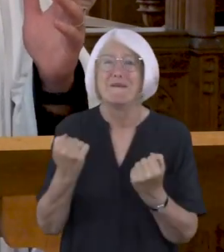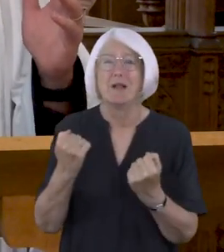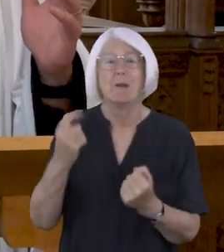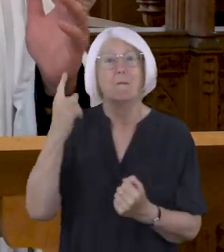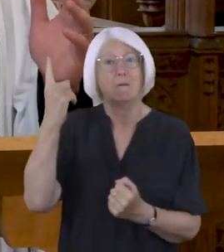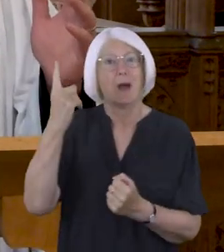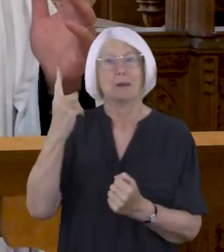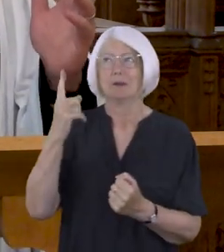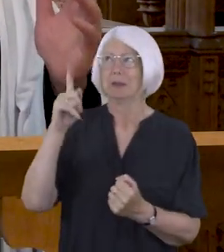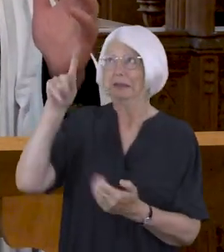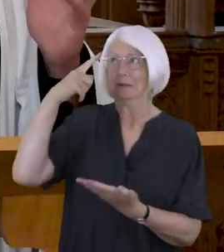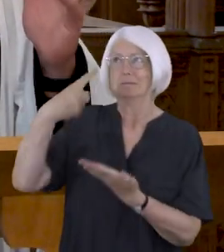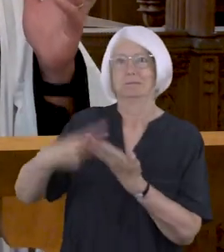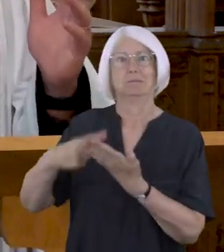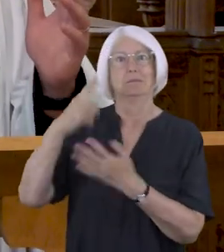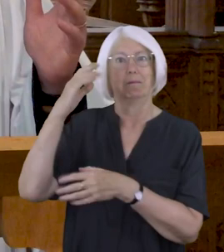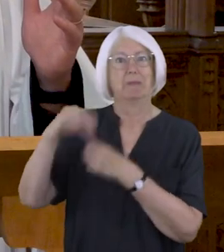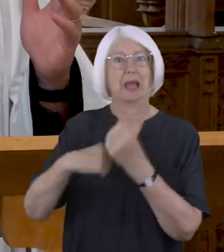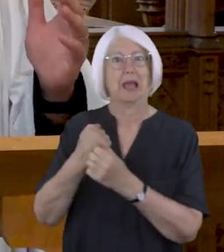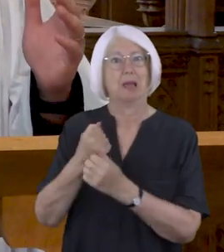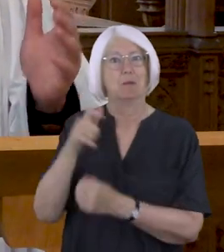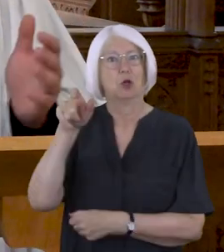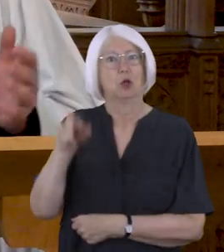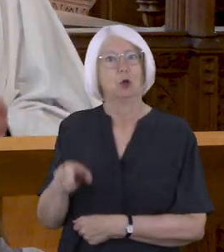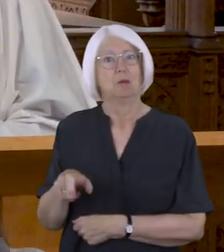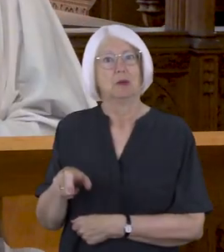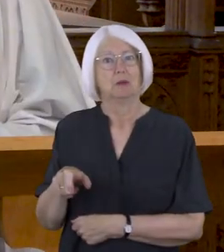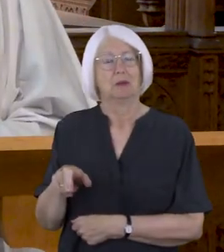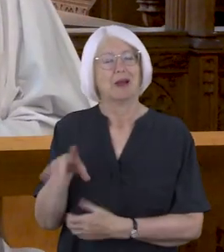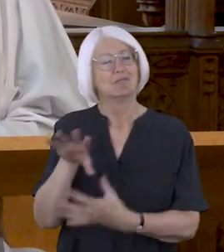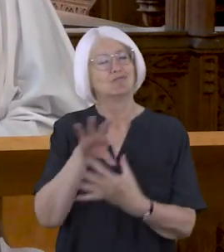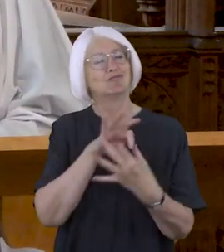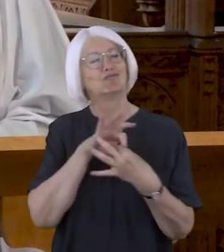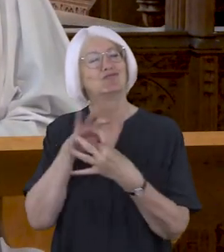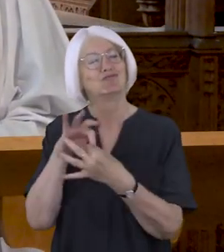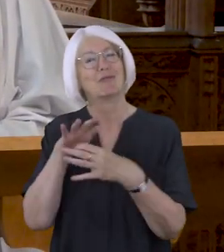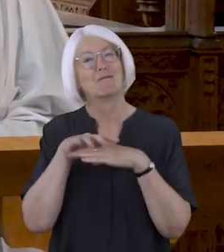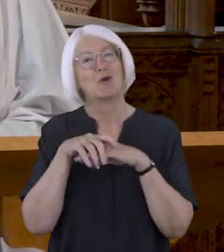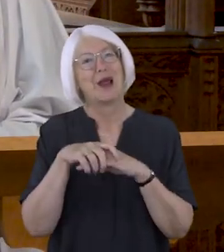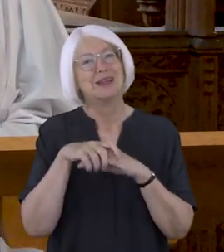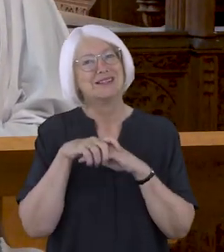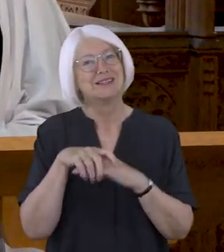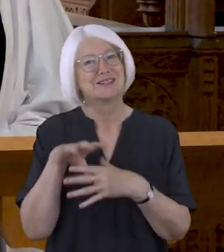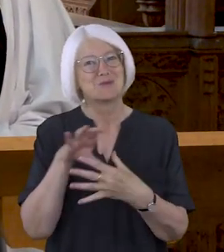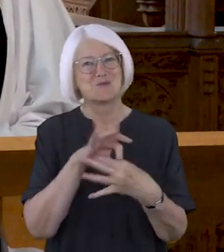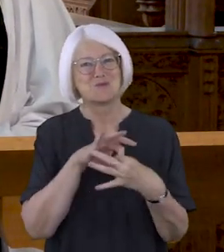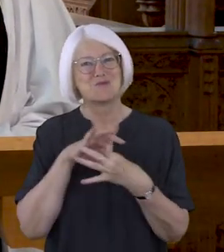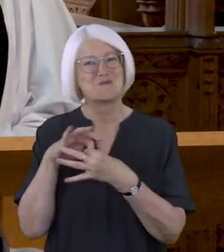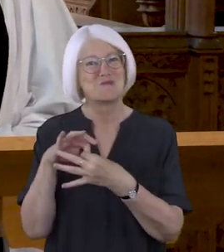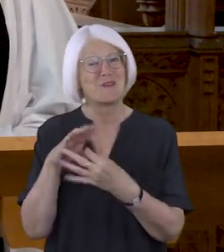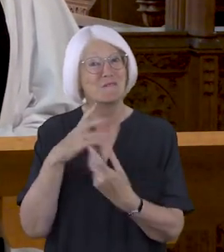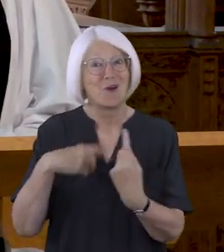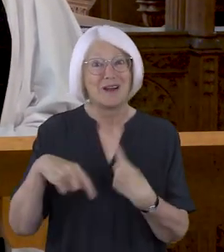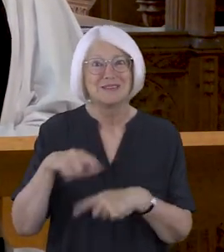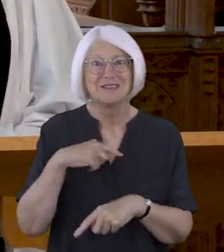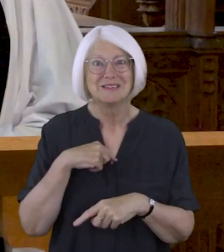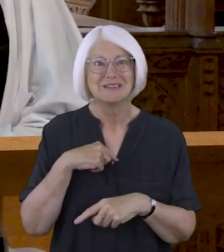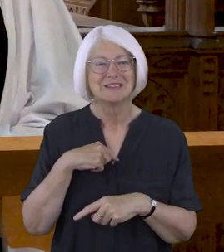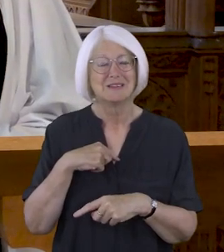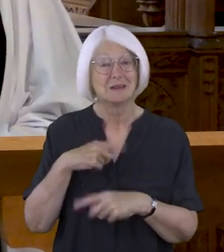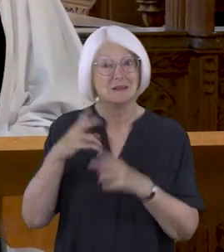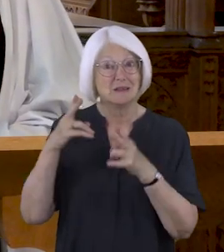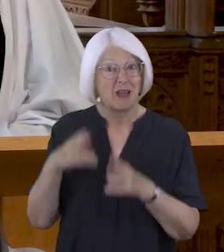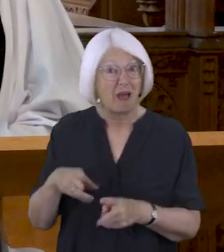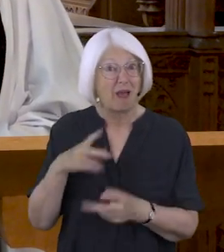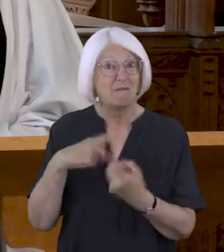and all-powerful, chose to take on human flesh, to call us his friends, to